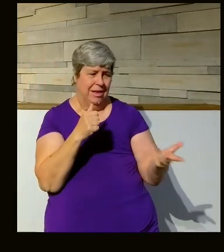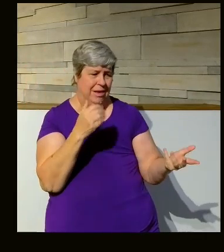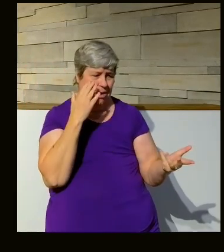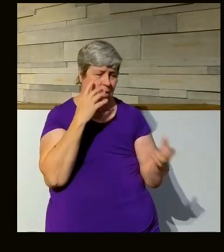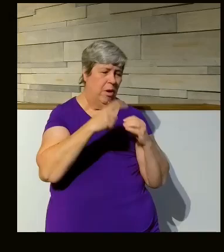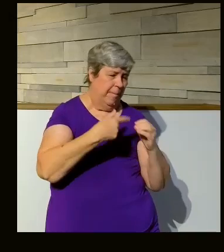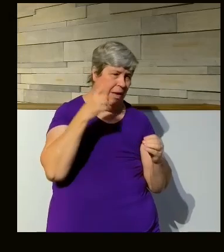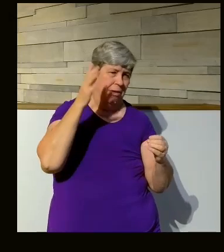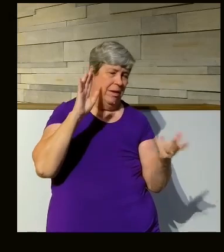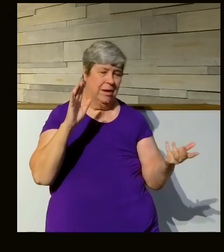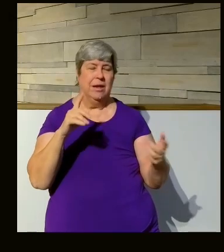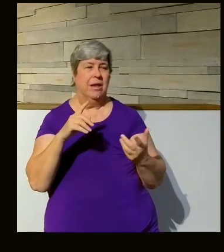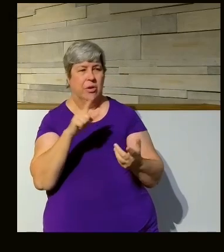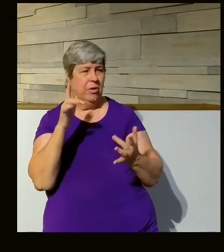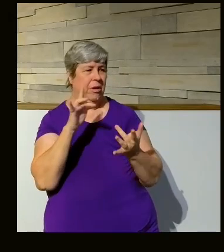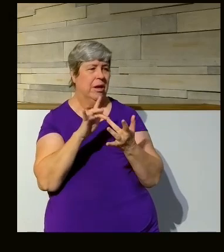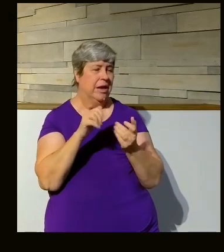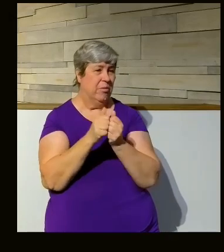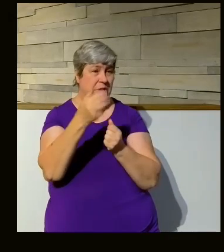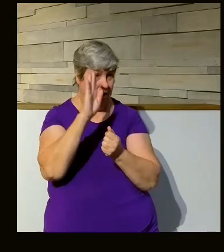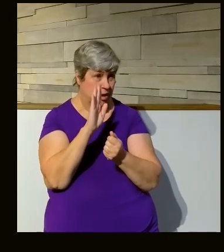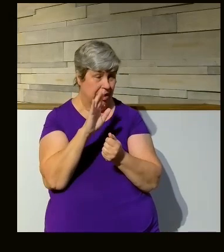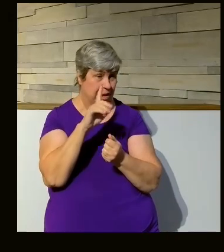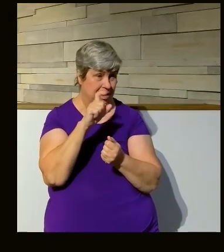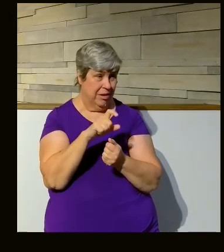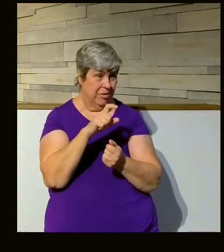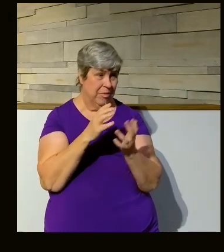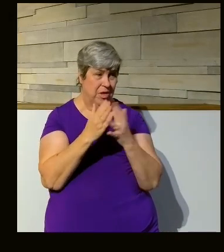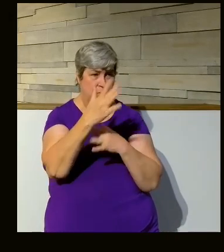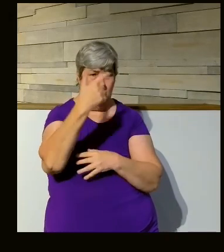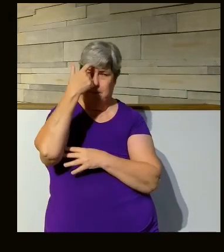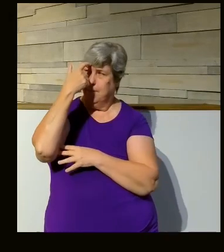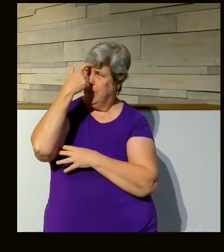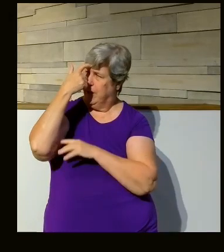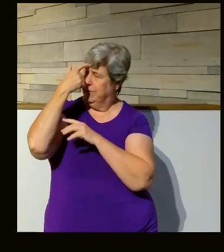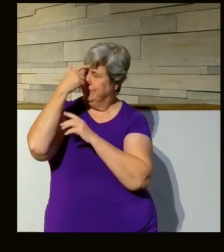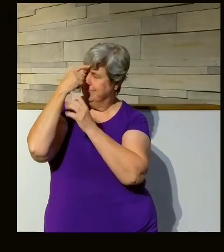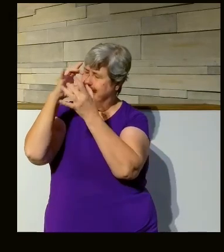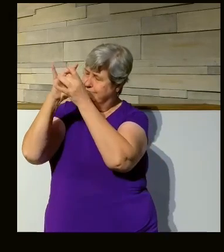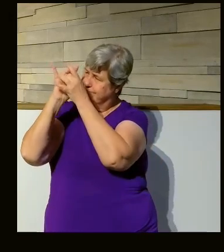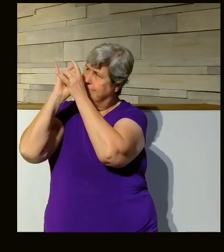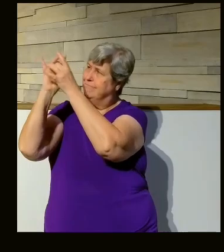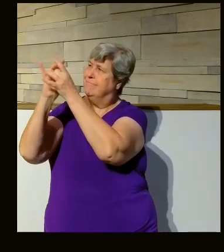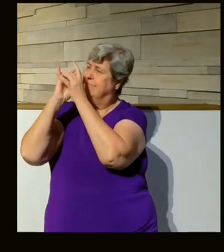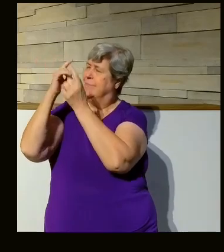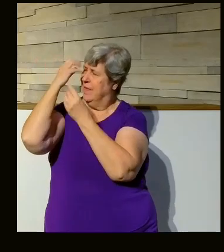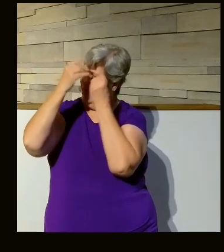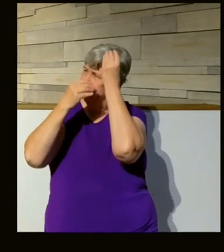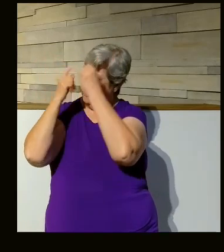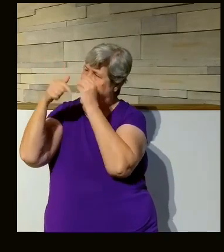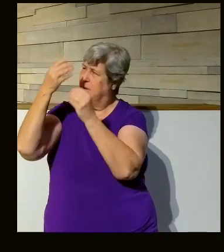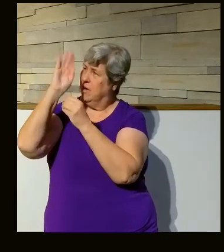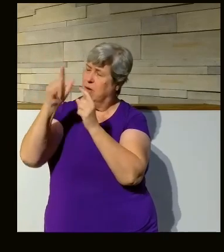way. Your primary contact with God is through your mind, what we think about God.